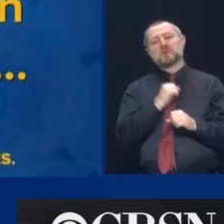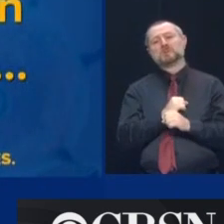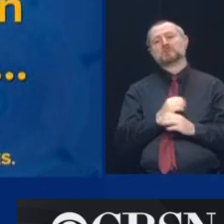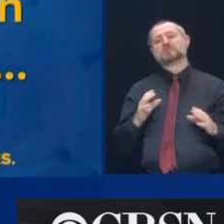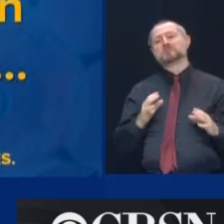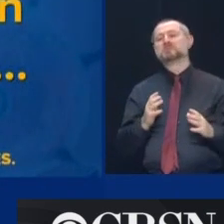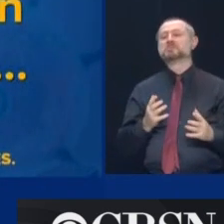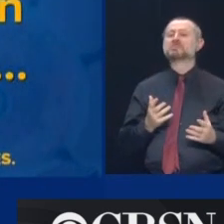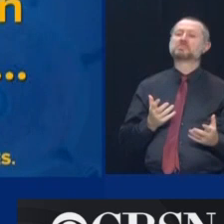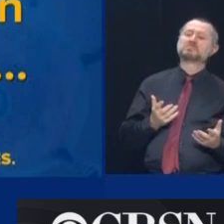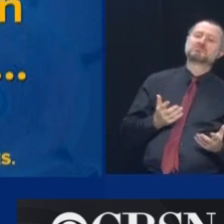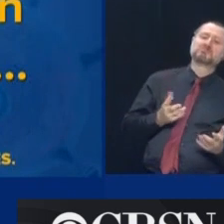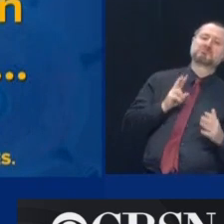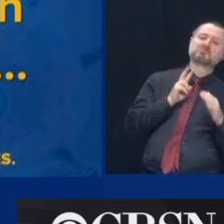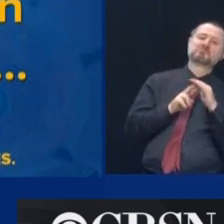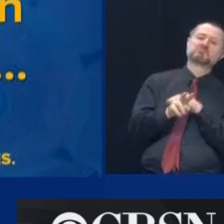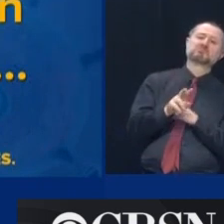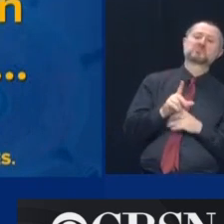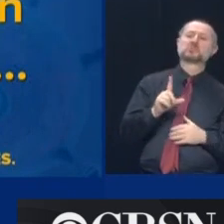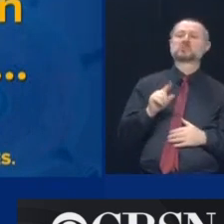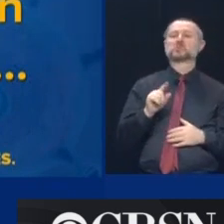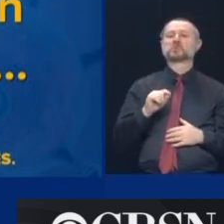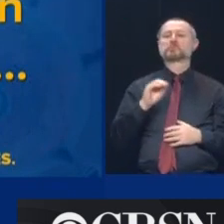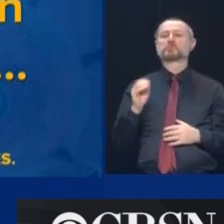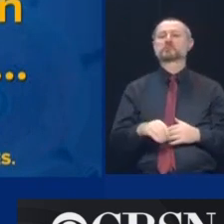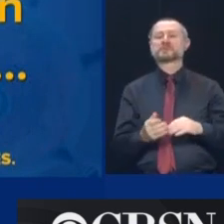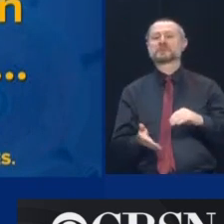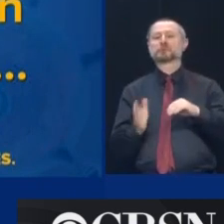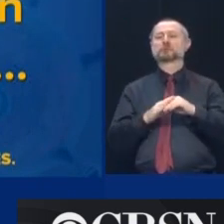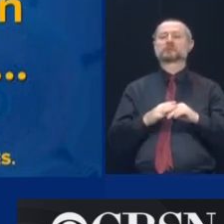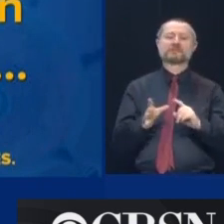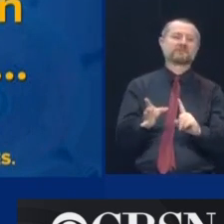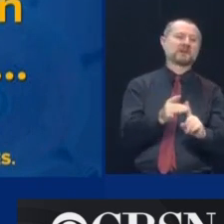holiday season increases the spread 20%.